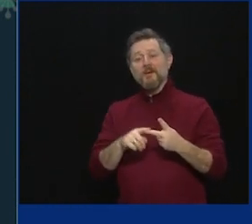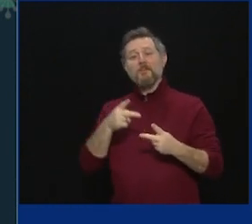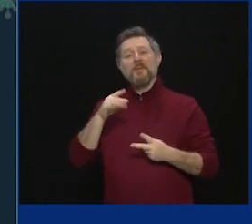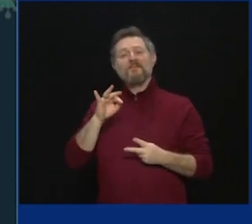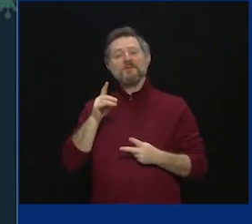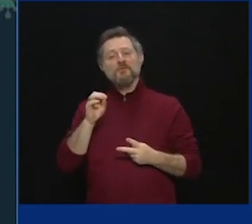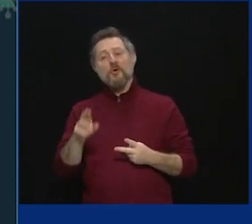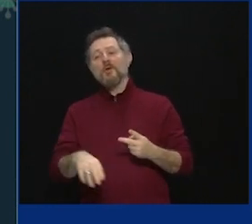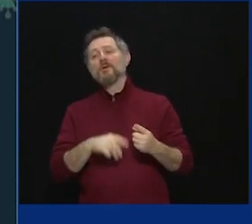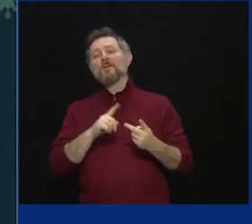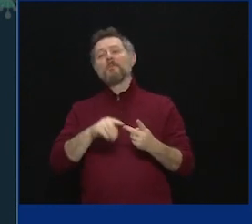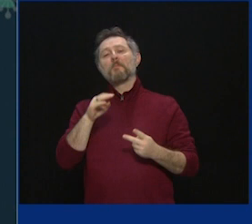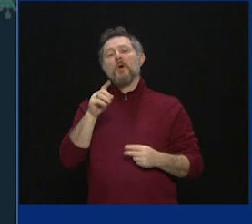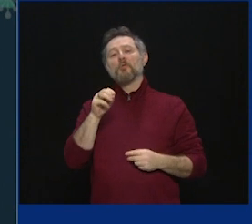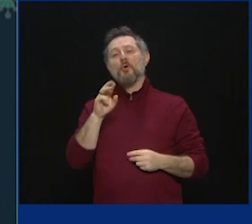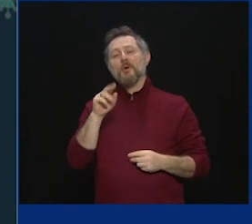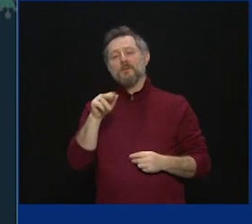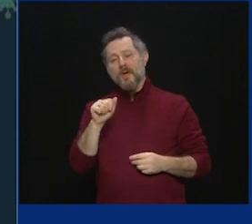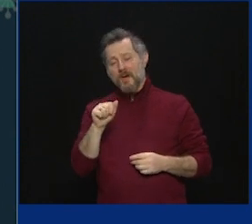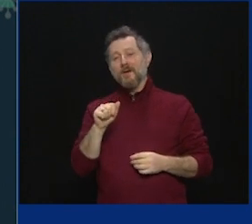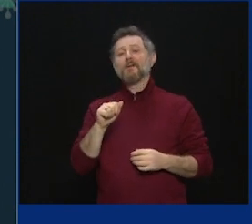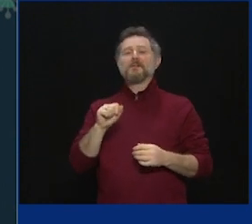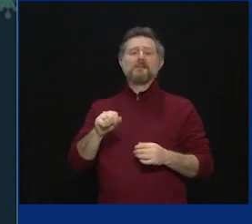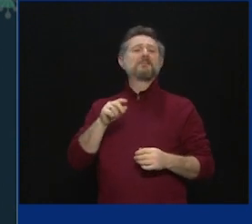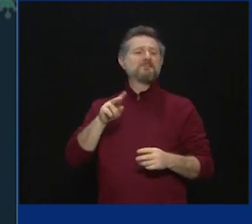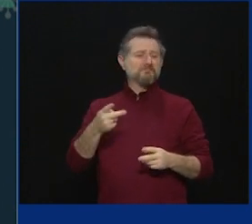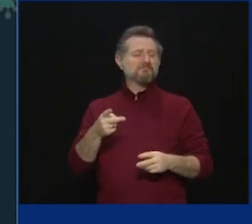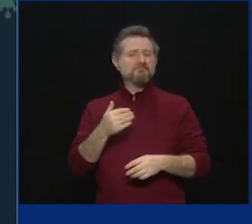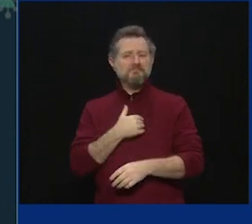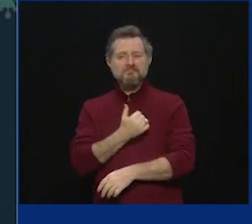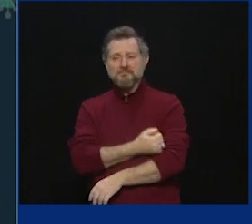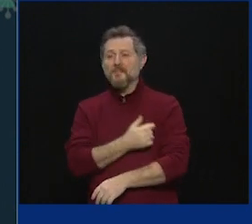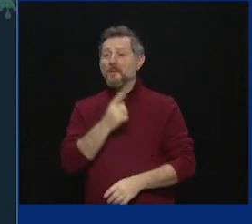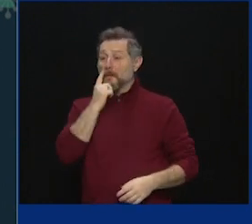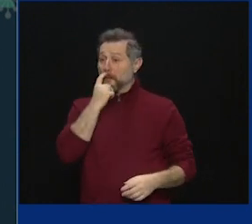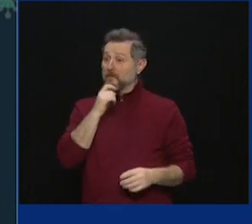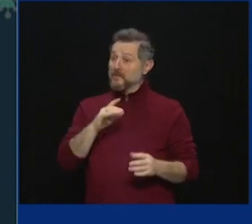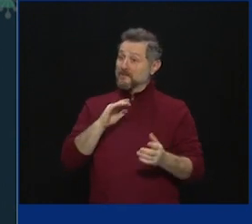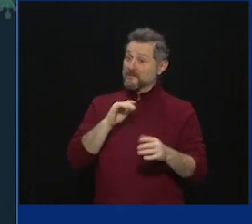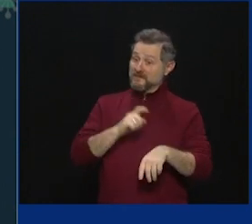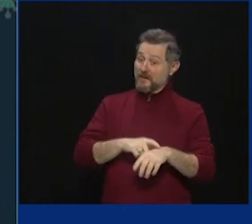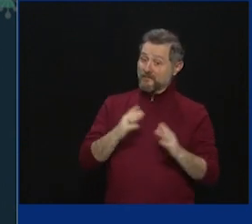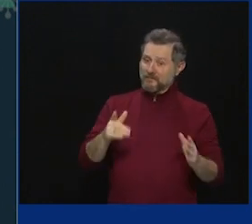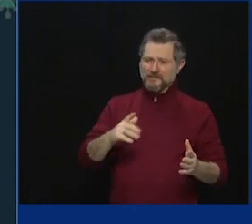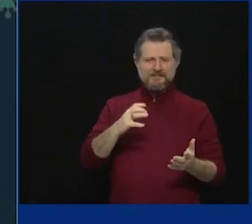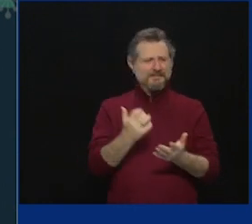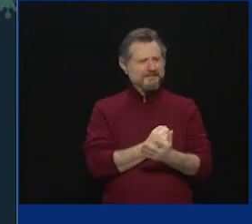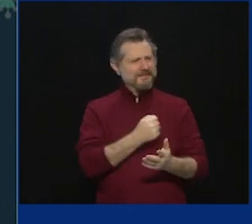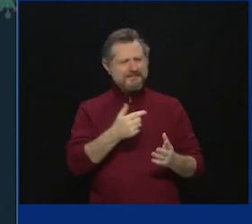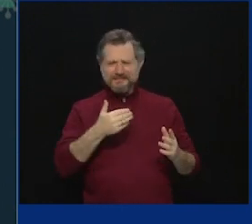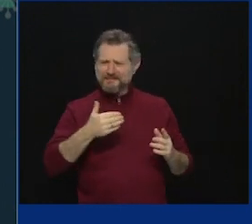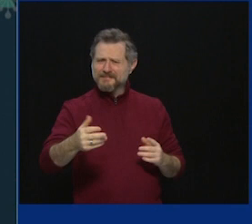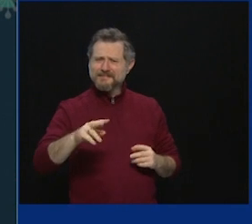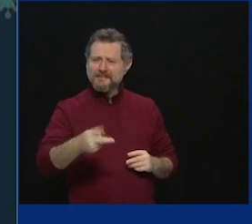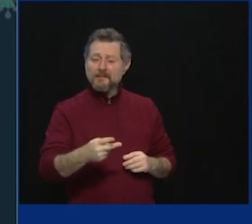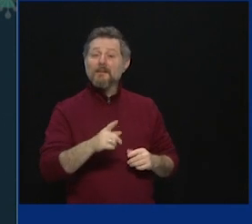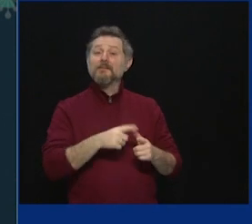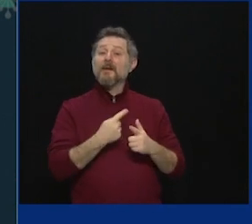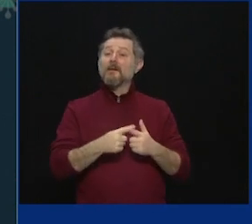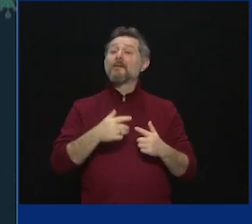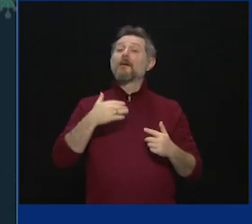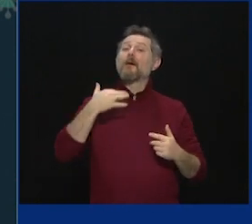that scheduled, get that on your calendar. Don't miss the date when you can get the second one. And then start planning for that third shot, the booster